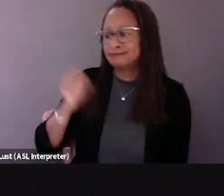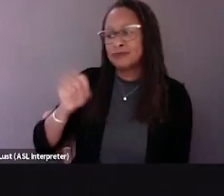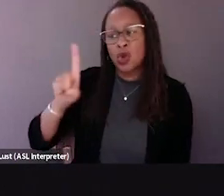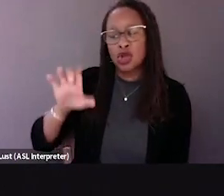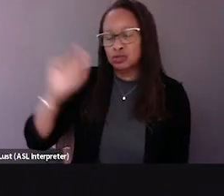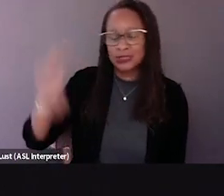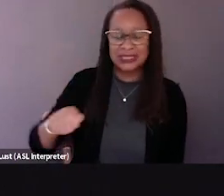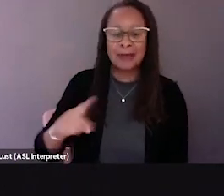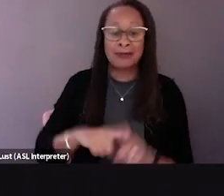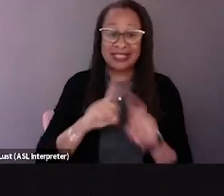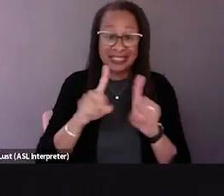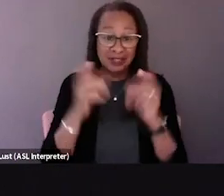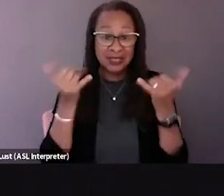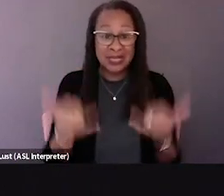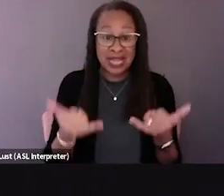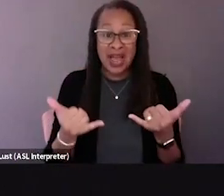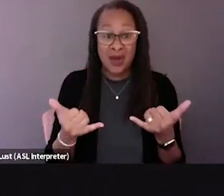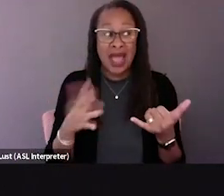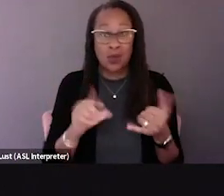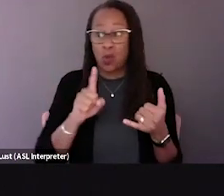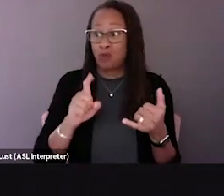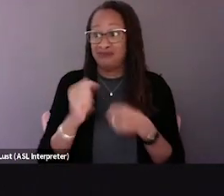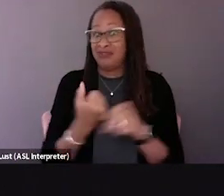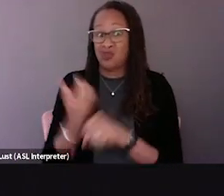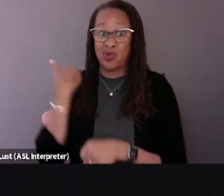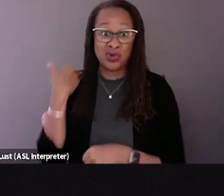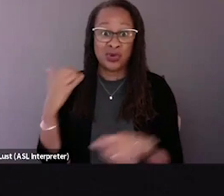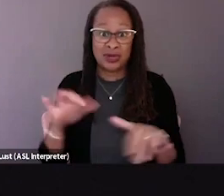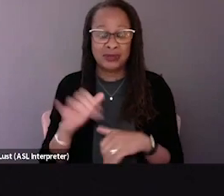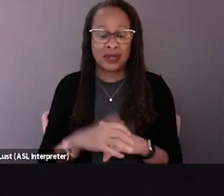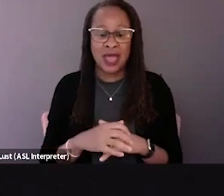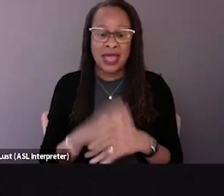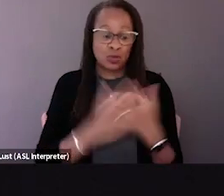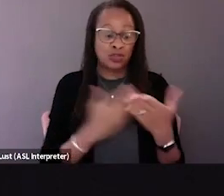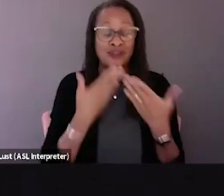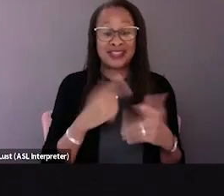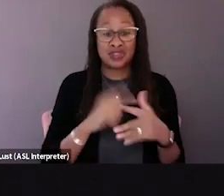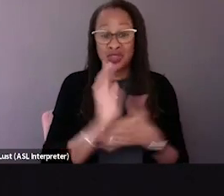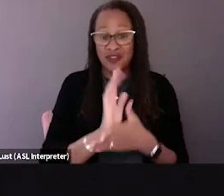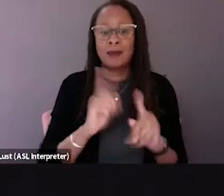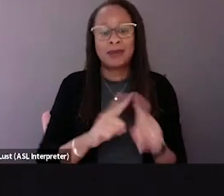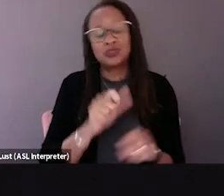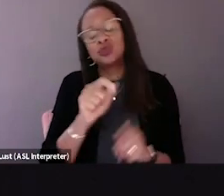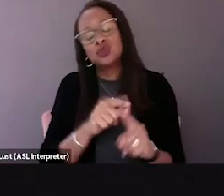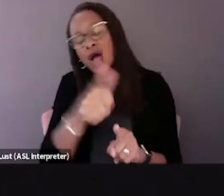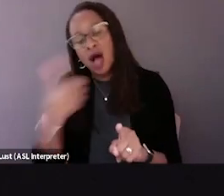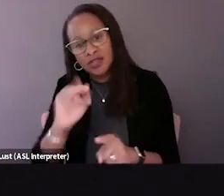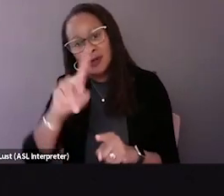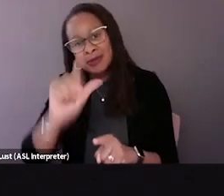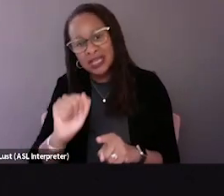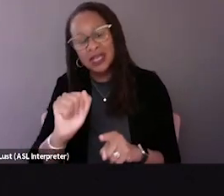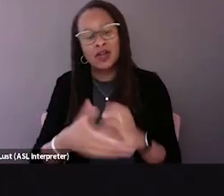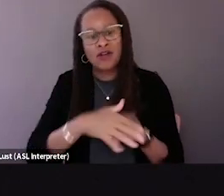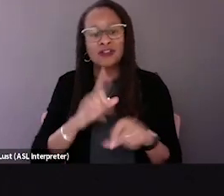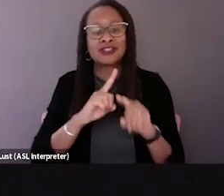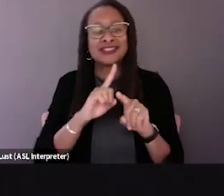and years ago when we were doing this is partially thanks to this film, but also to other media coverage, is that now